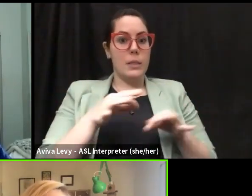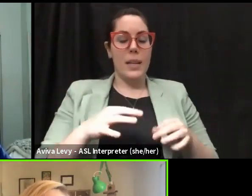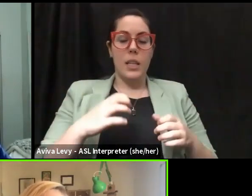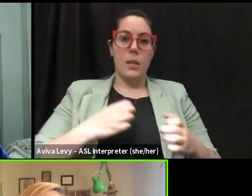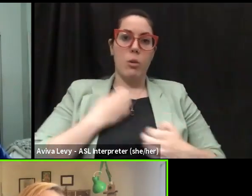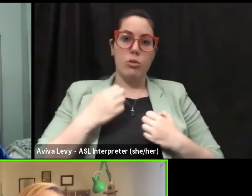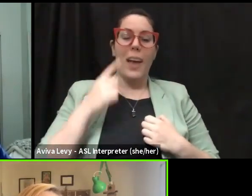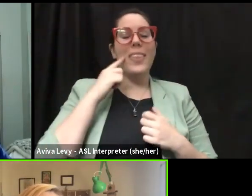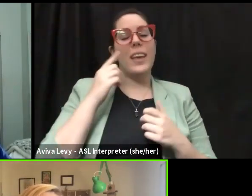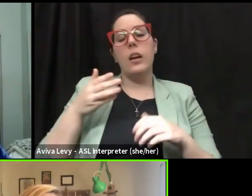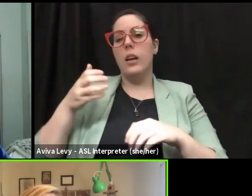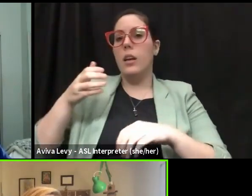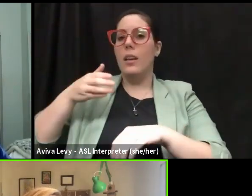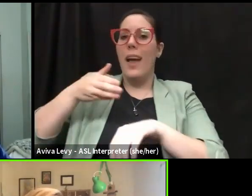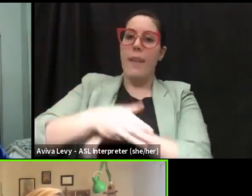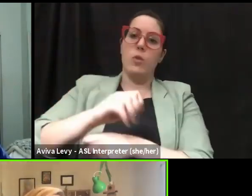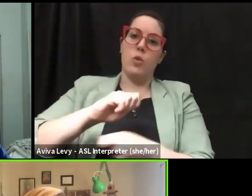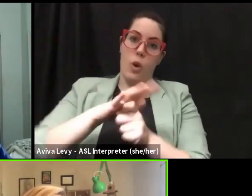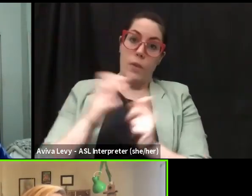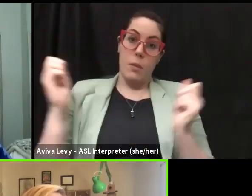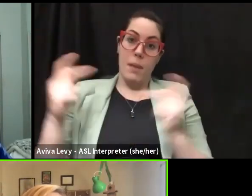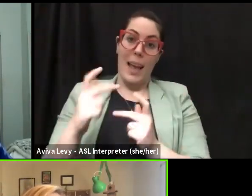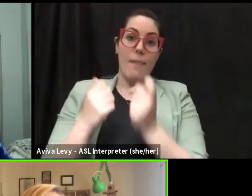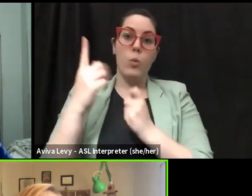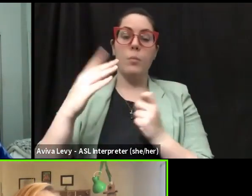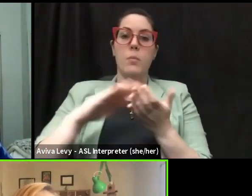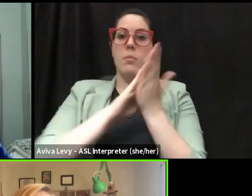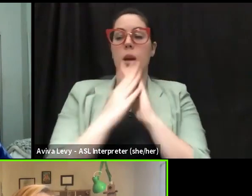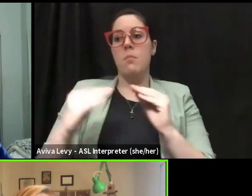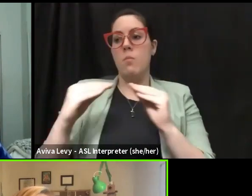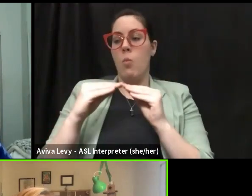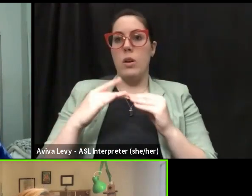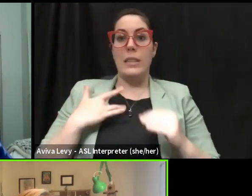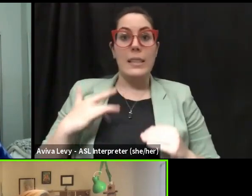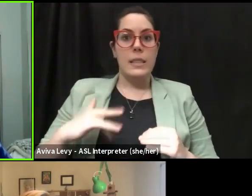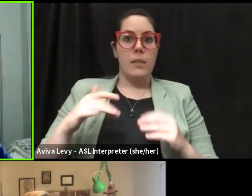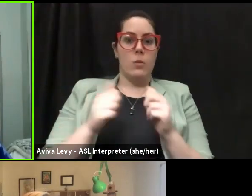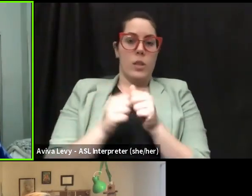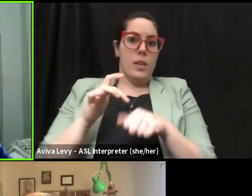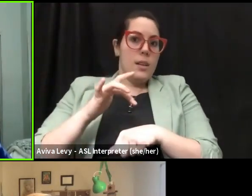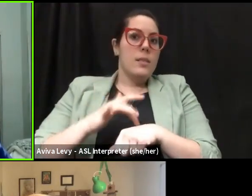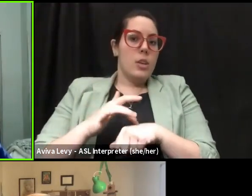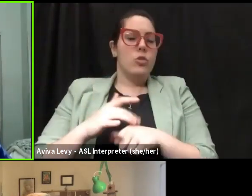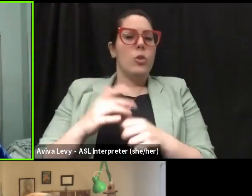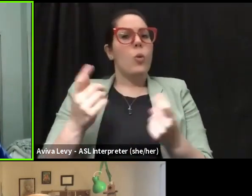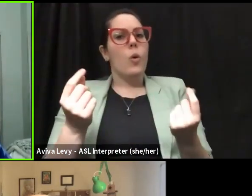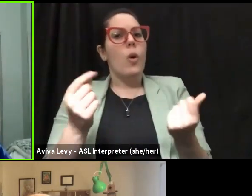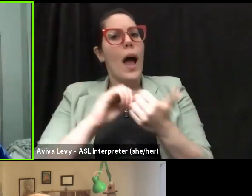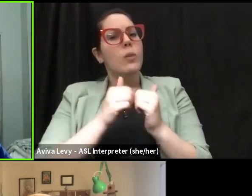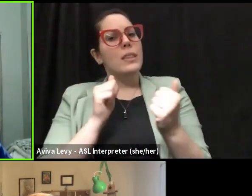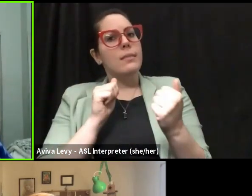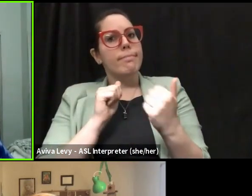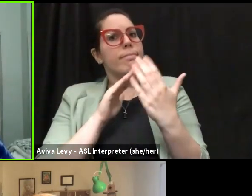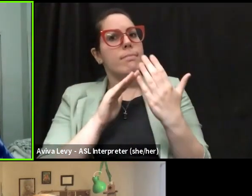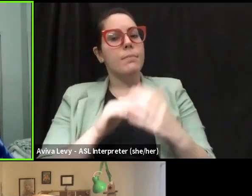touch in the aftermath of this pandemic and physical distancing? That's a great question. You know, I